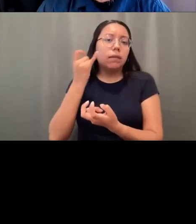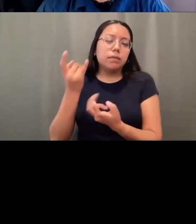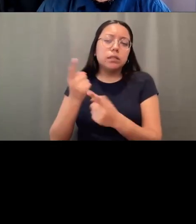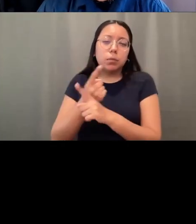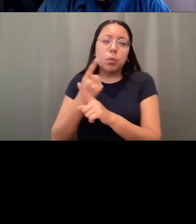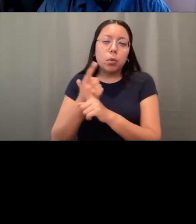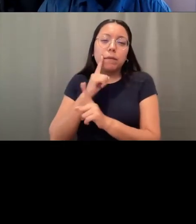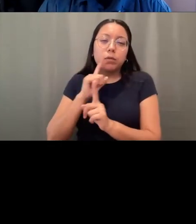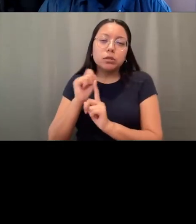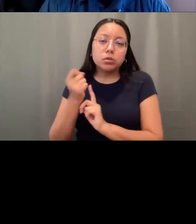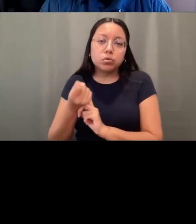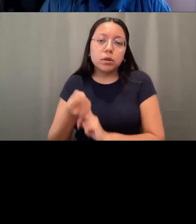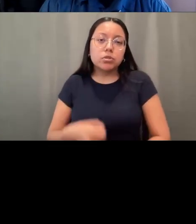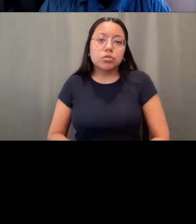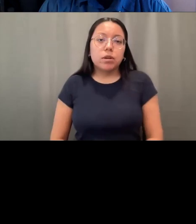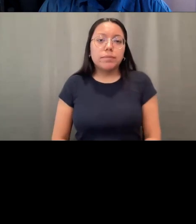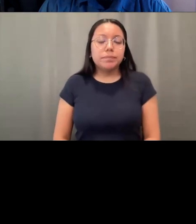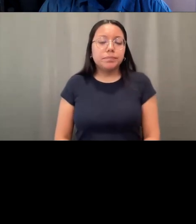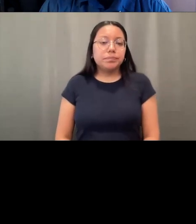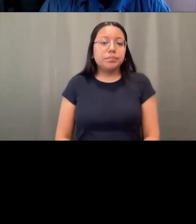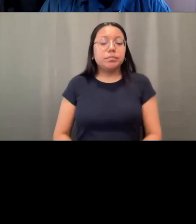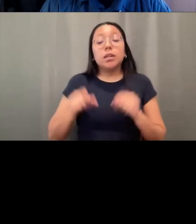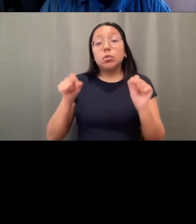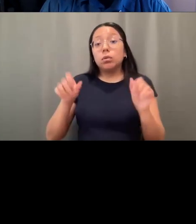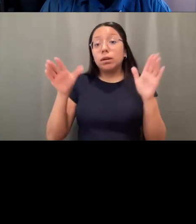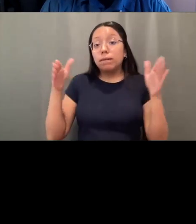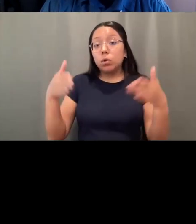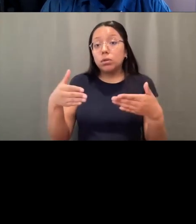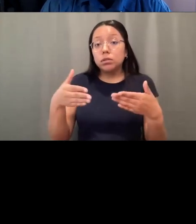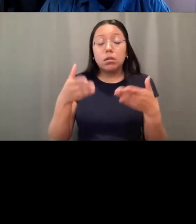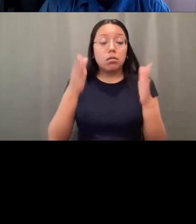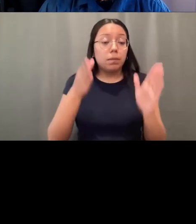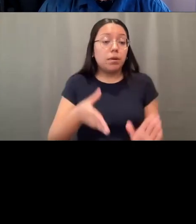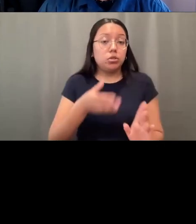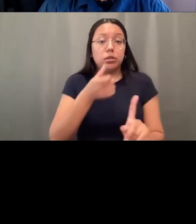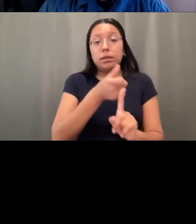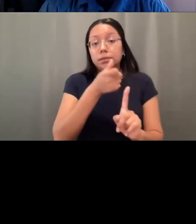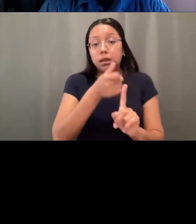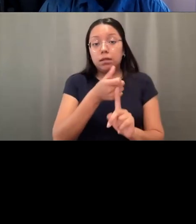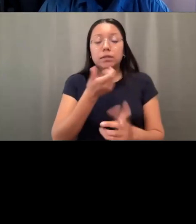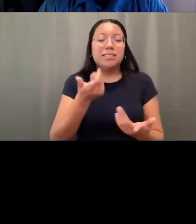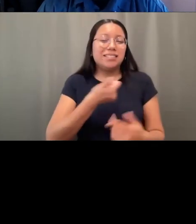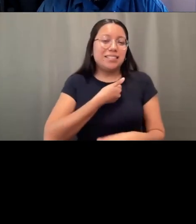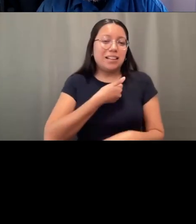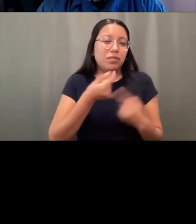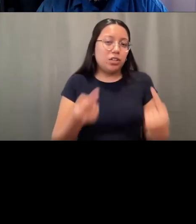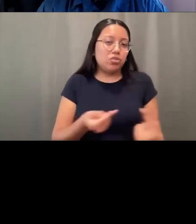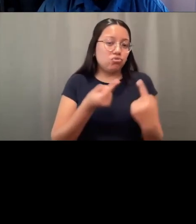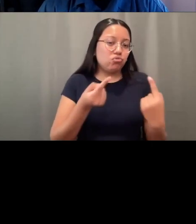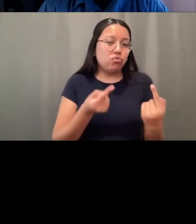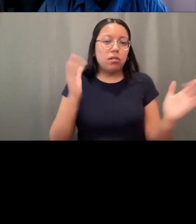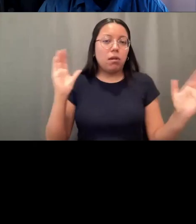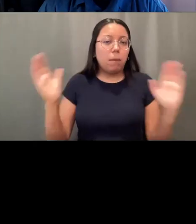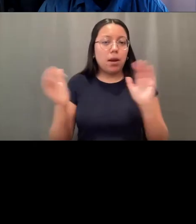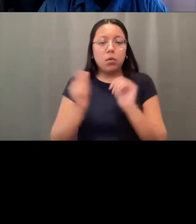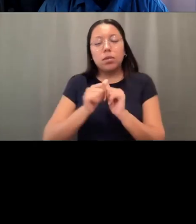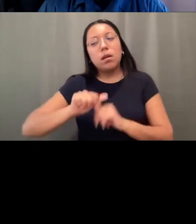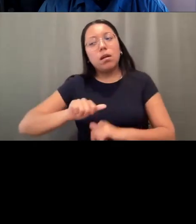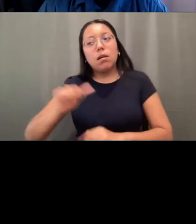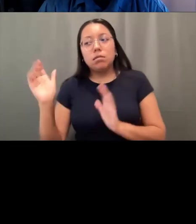Um, to focus on the person that's engaging in self-injury versus on somebody